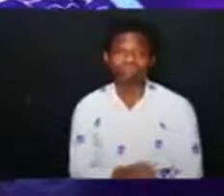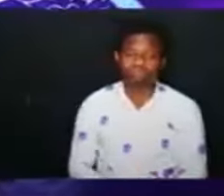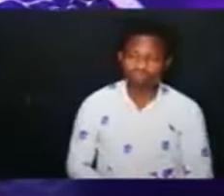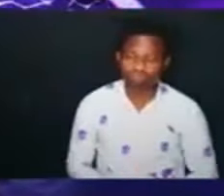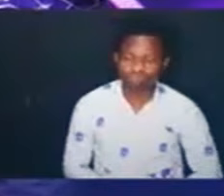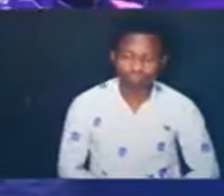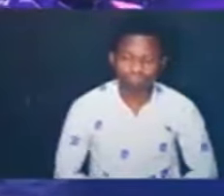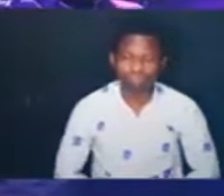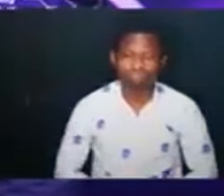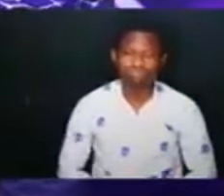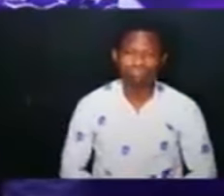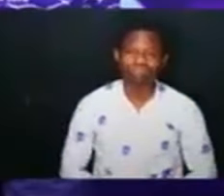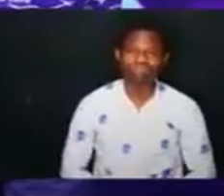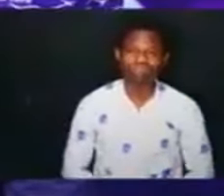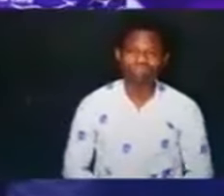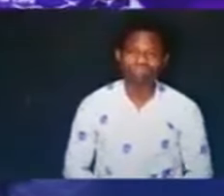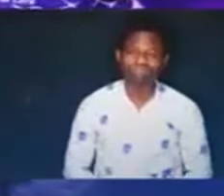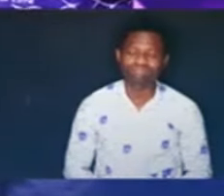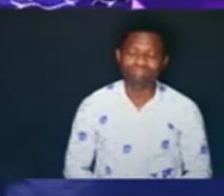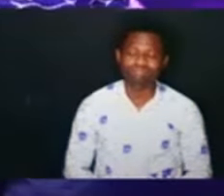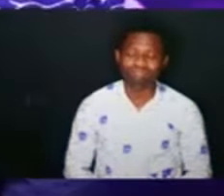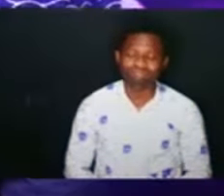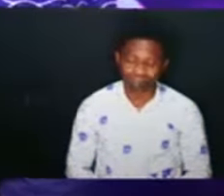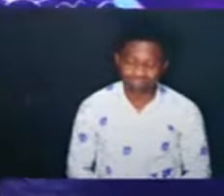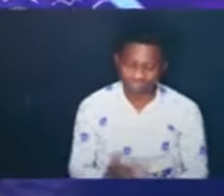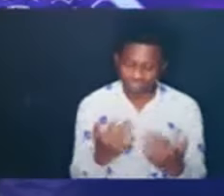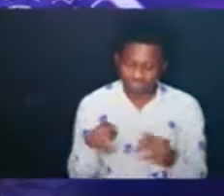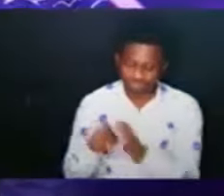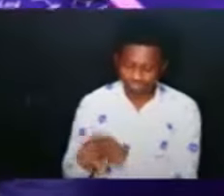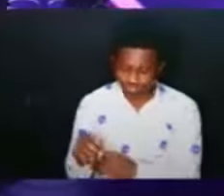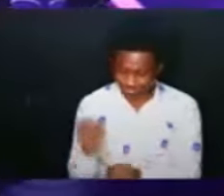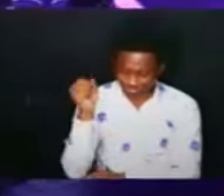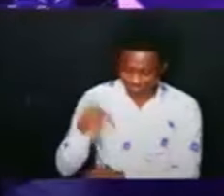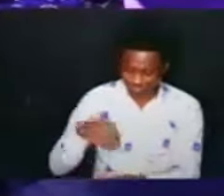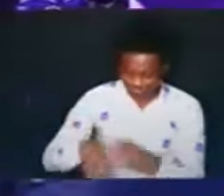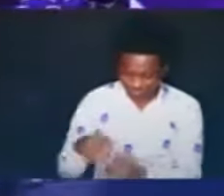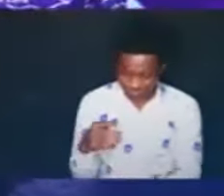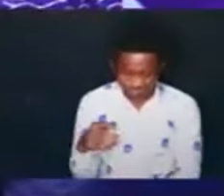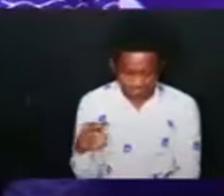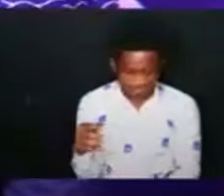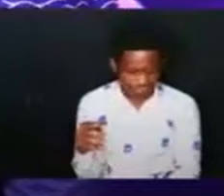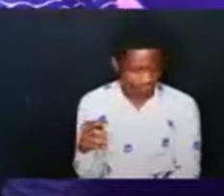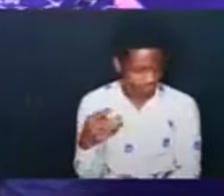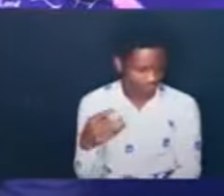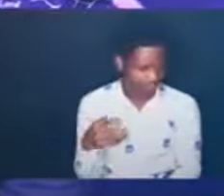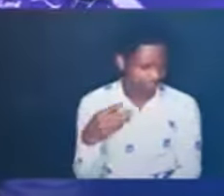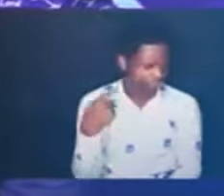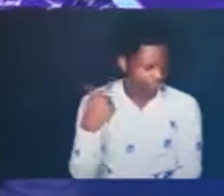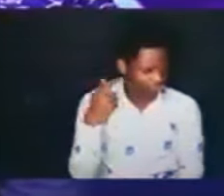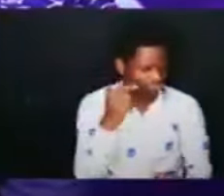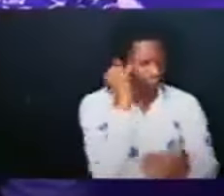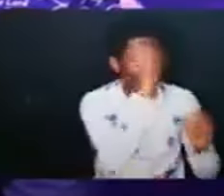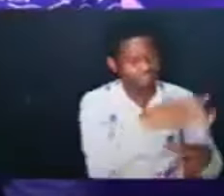ma yen kuno, not yen fanon to Emura ibimu, not yen can say, Abwa boni bi, I reno, na ya shedia